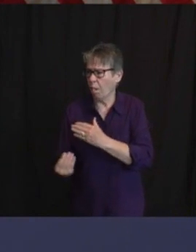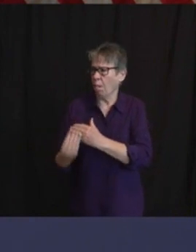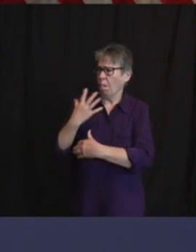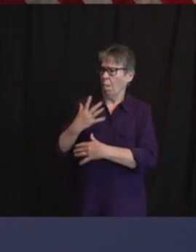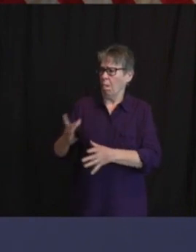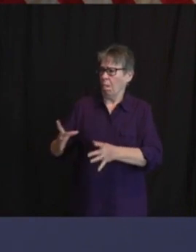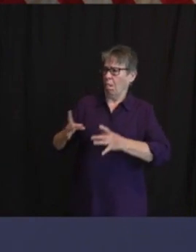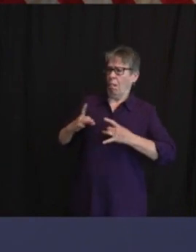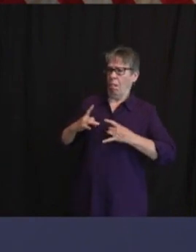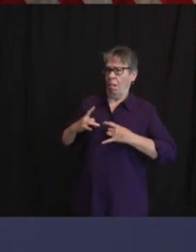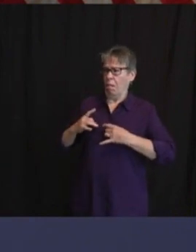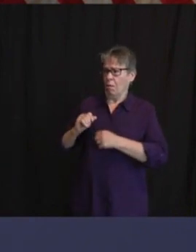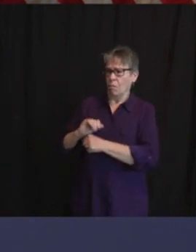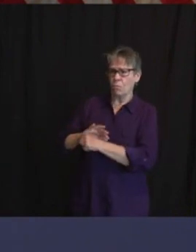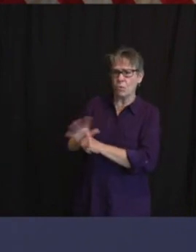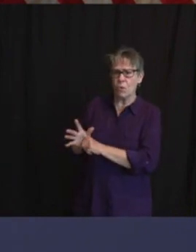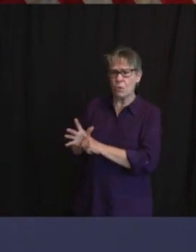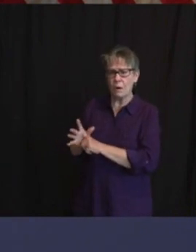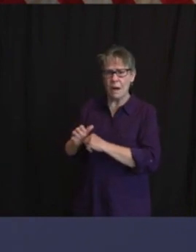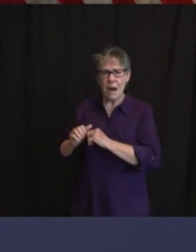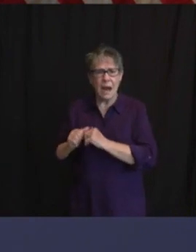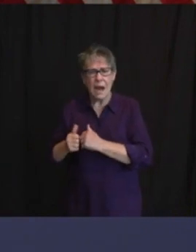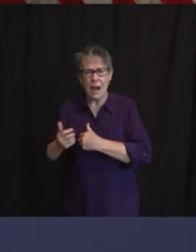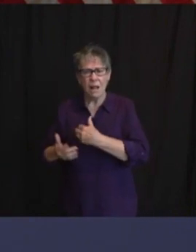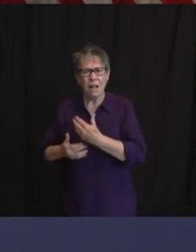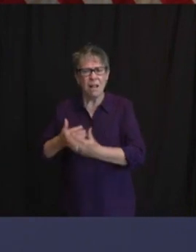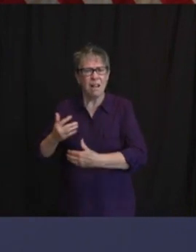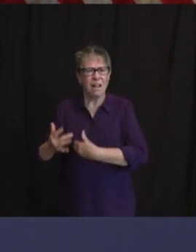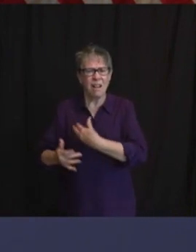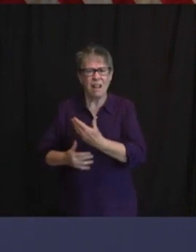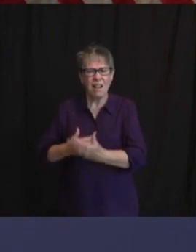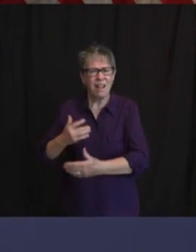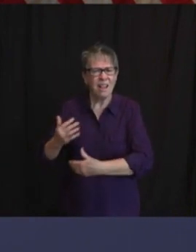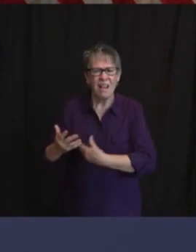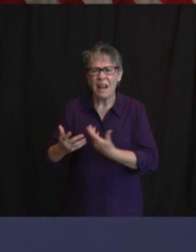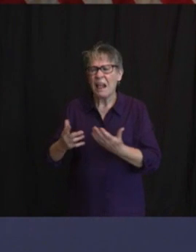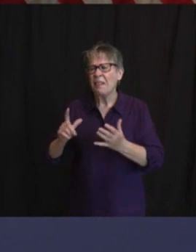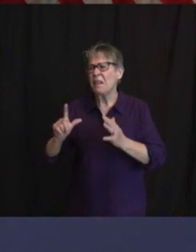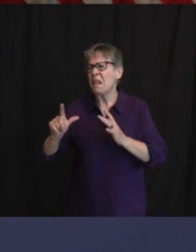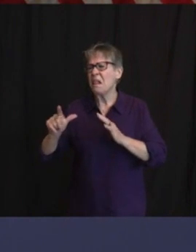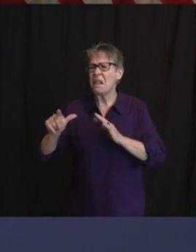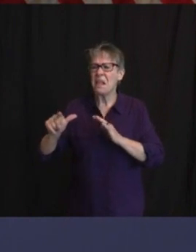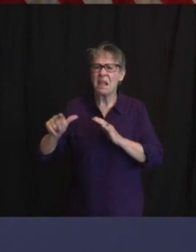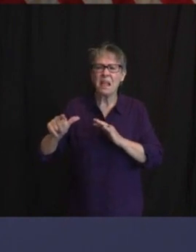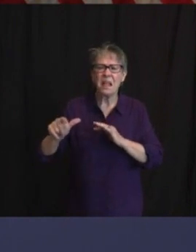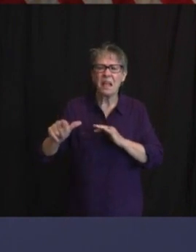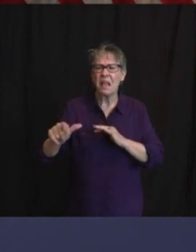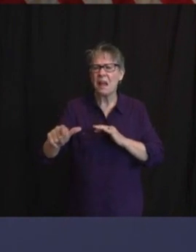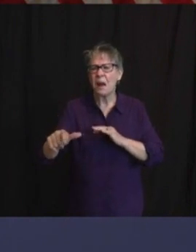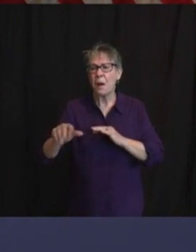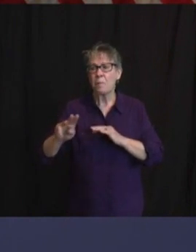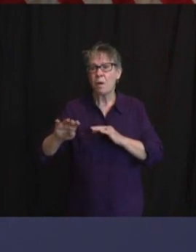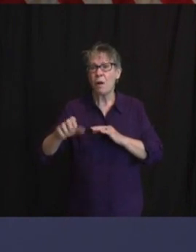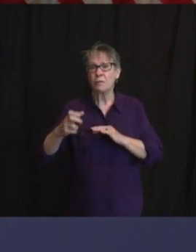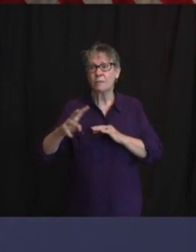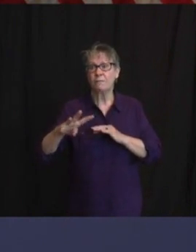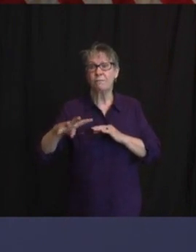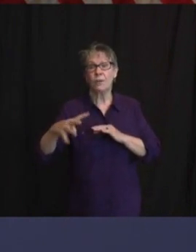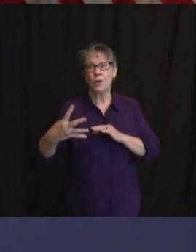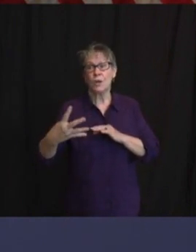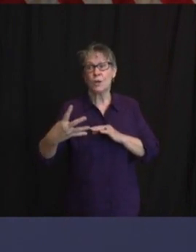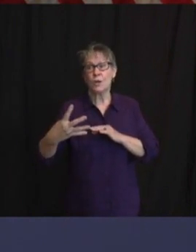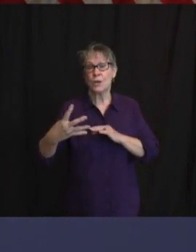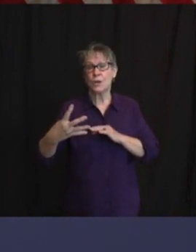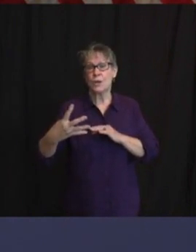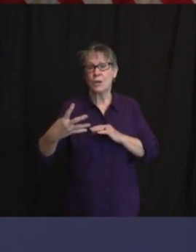And by sometime, Judy, I'm going to say late February, early March, certainly by March 4th, we had our first case. It's now